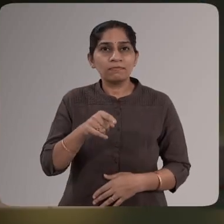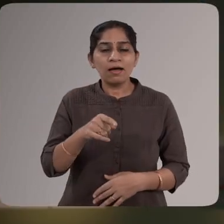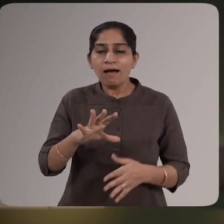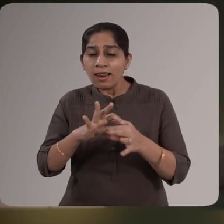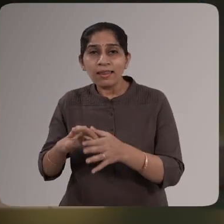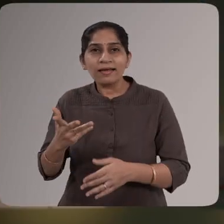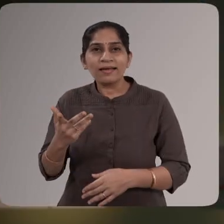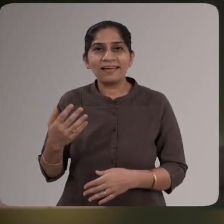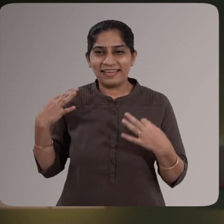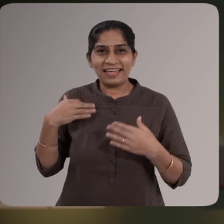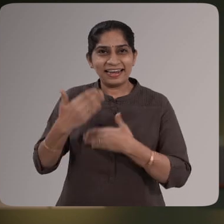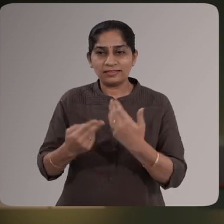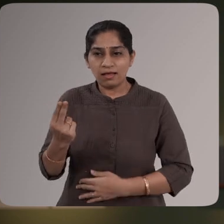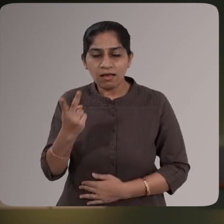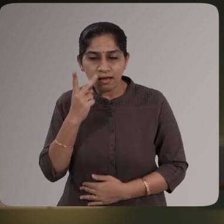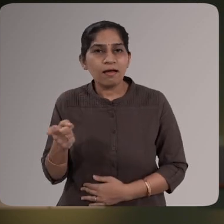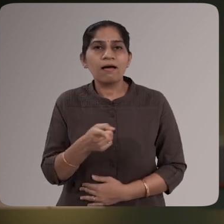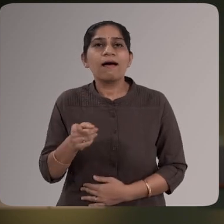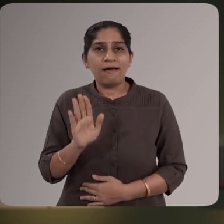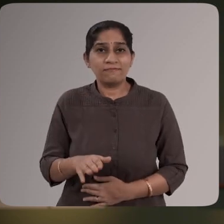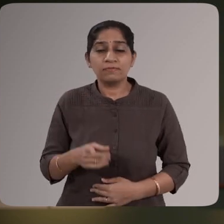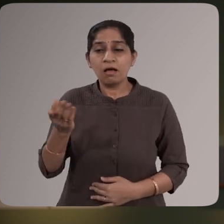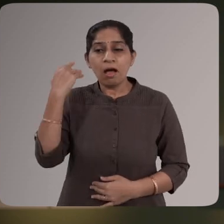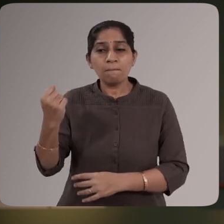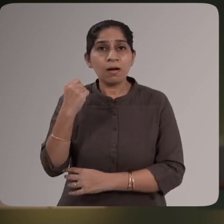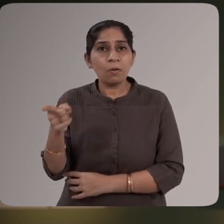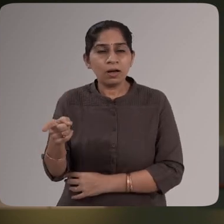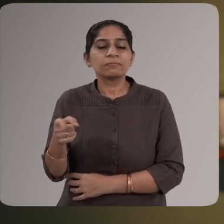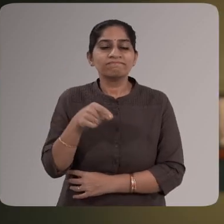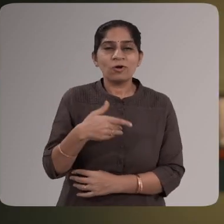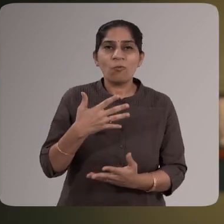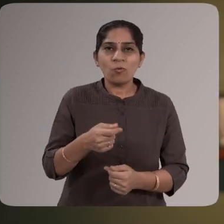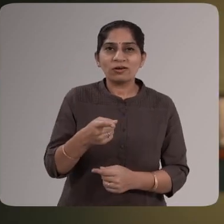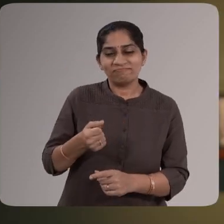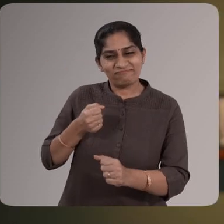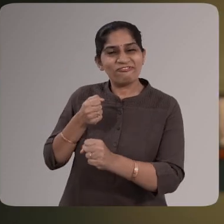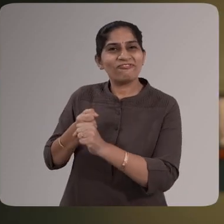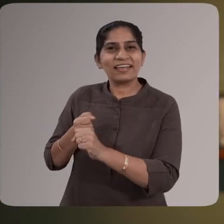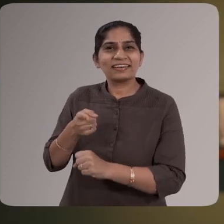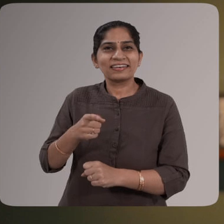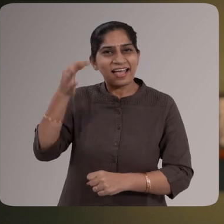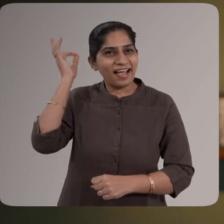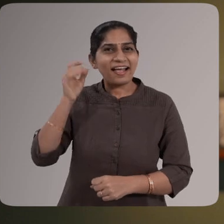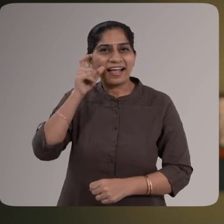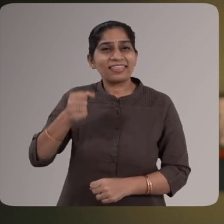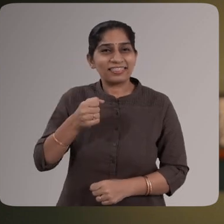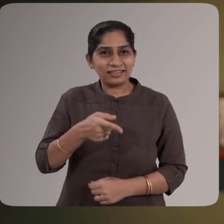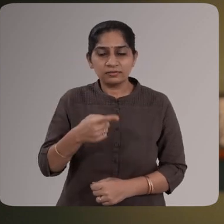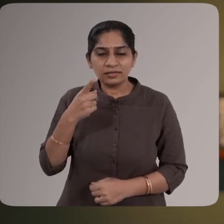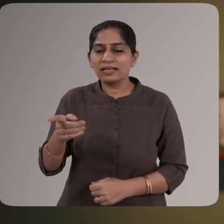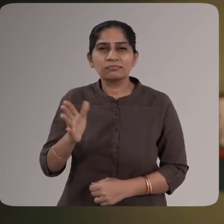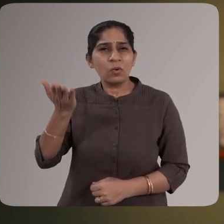connect it with the particular textile label. But how? The label represents the same system Gandhi was fighting